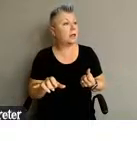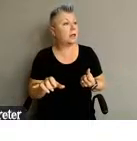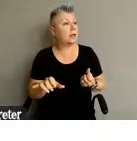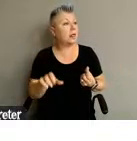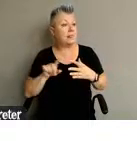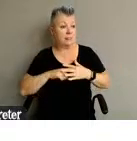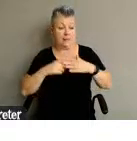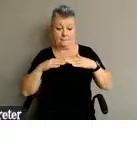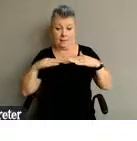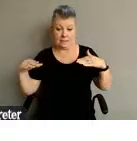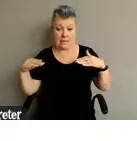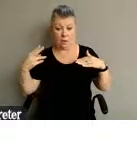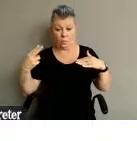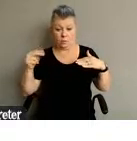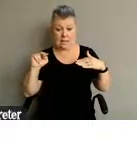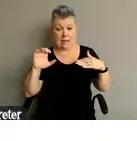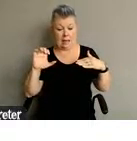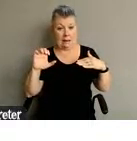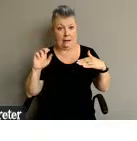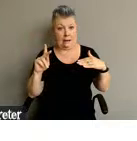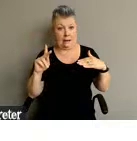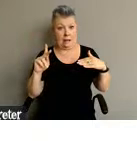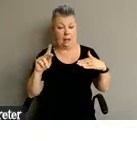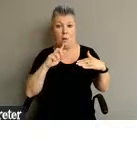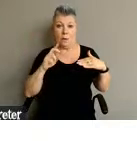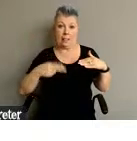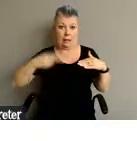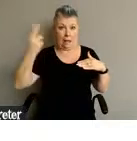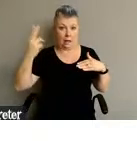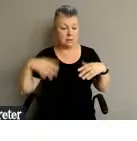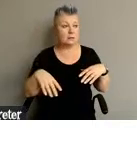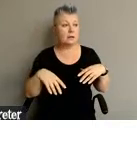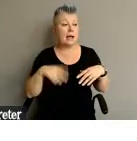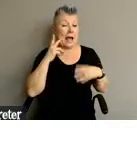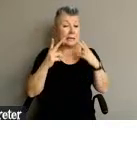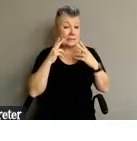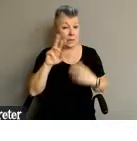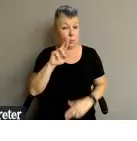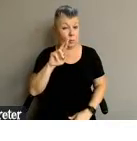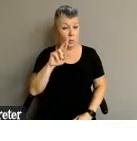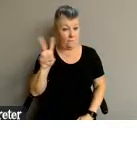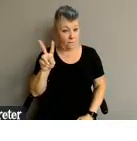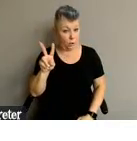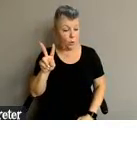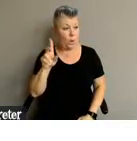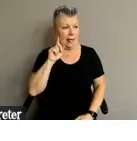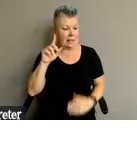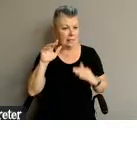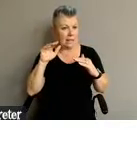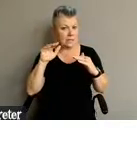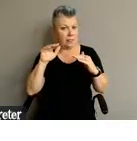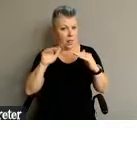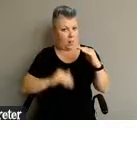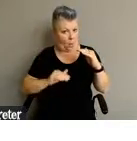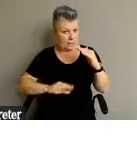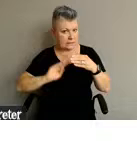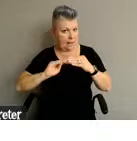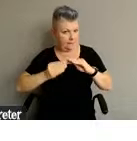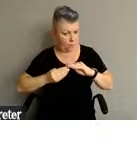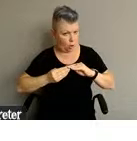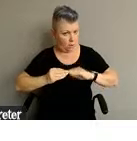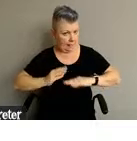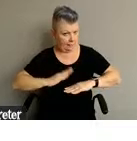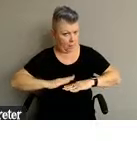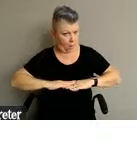baseline scores in Hancock are, really high. And I see that in Riverview, I think that's the lowest number.